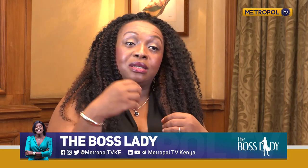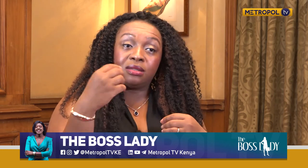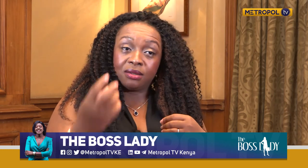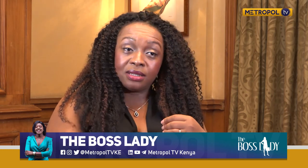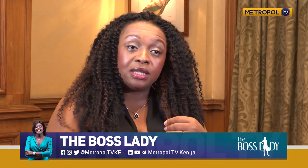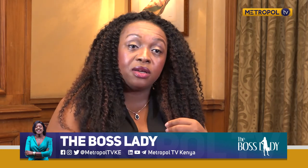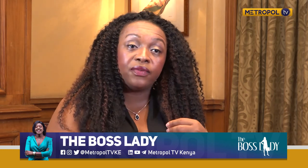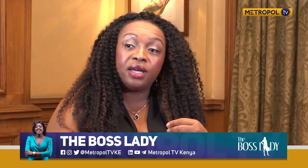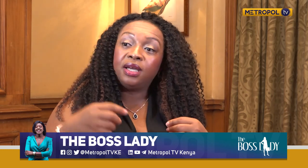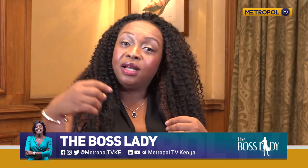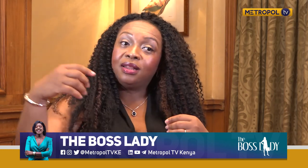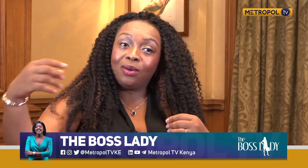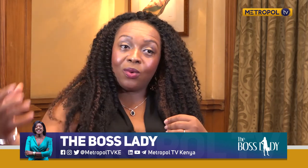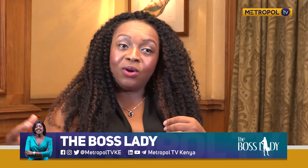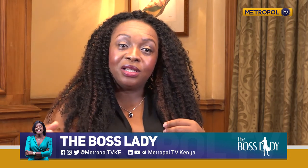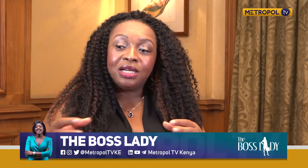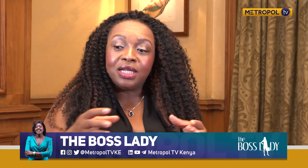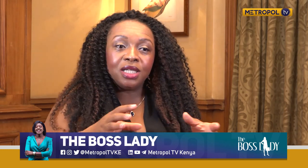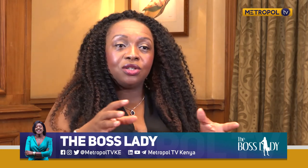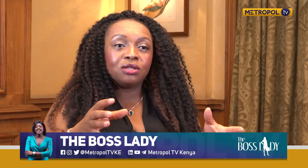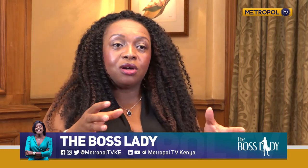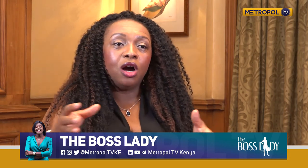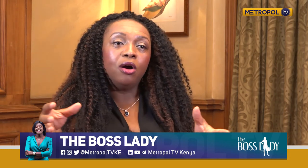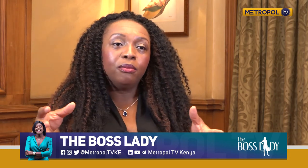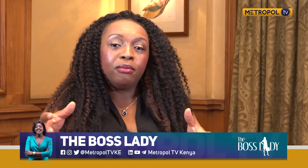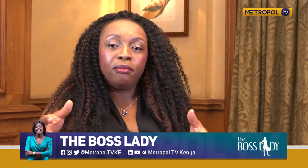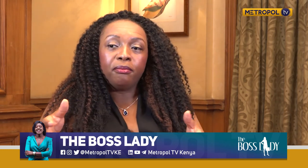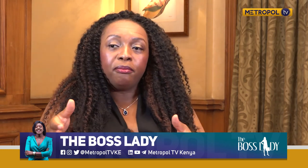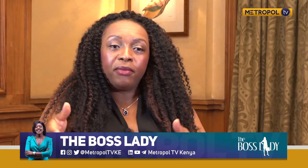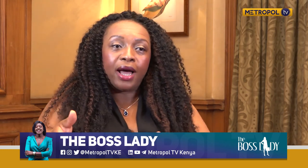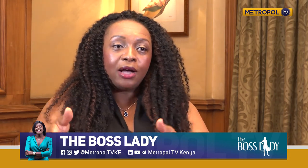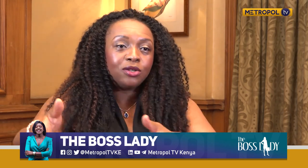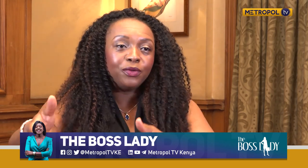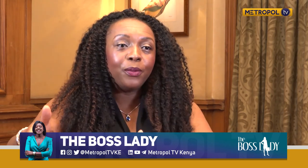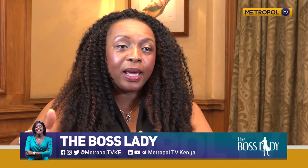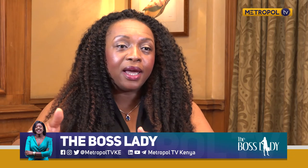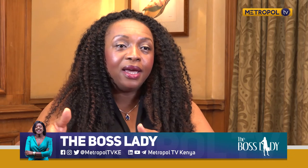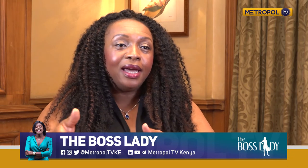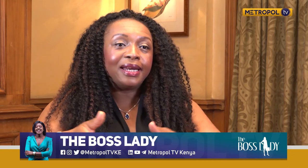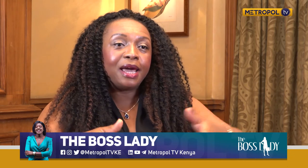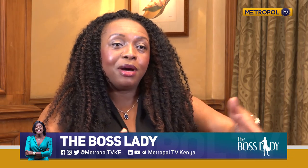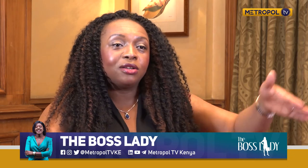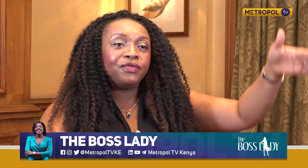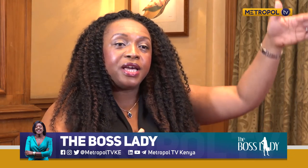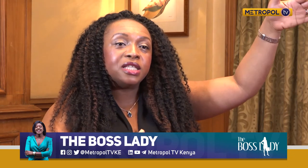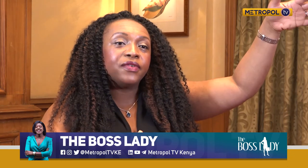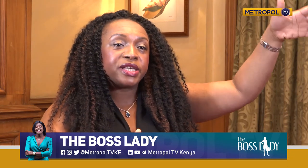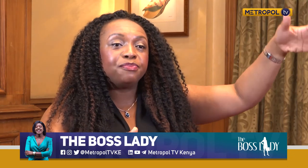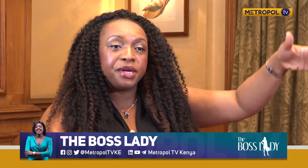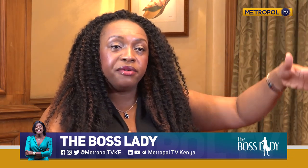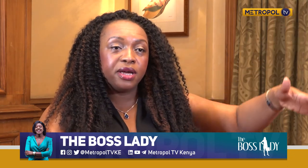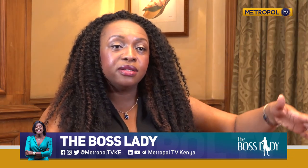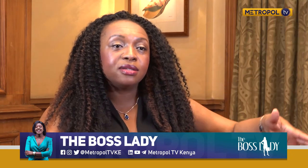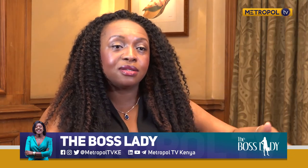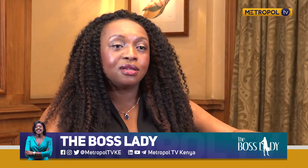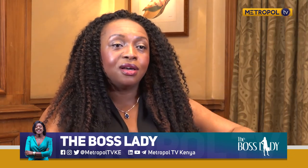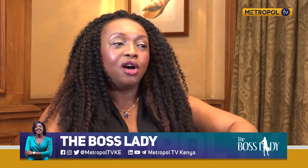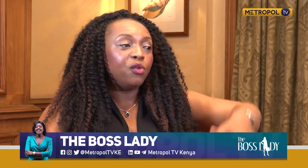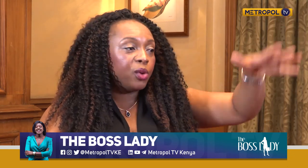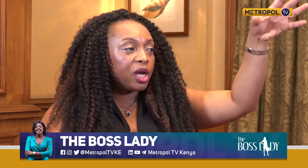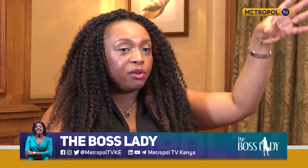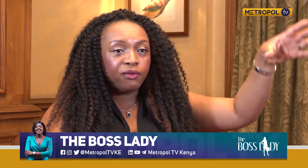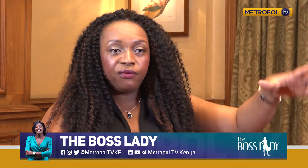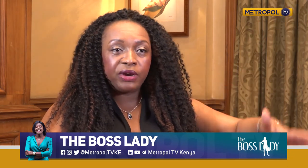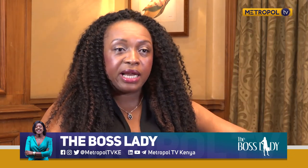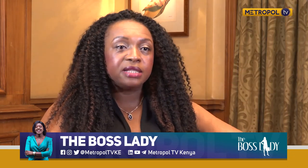investigative story, the success of it, the award, didn't just come out of nowhere. It came out of years of experience